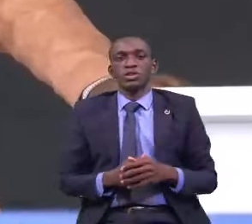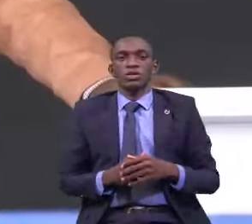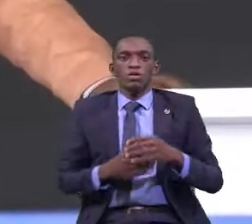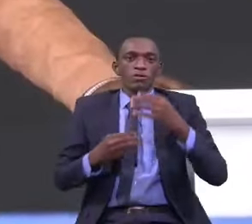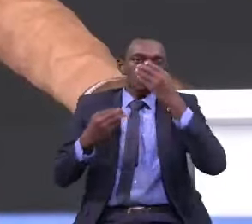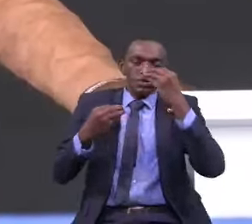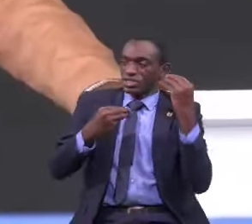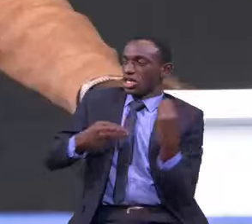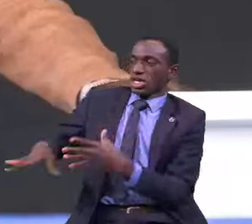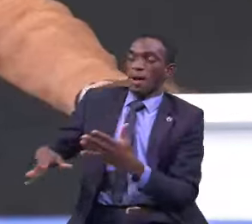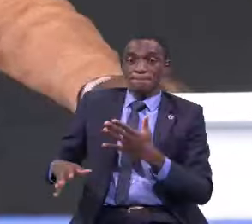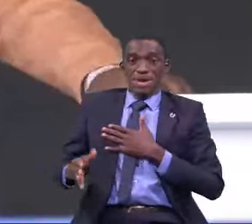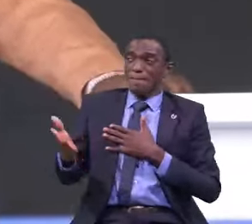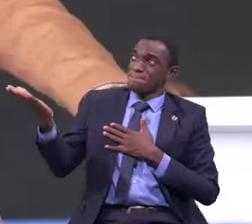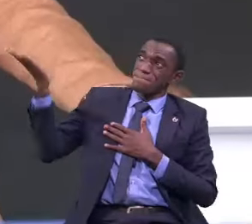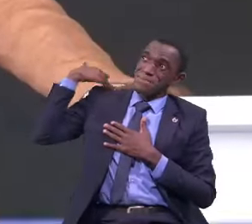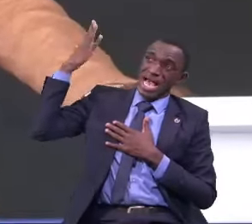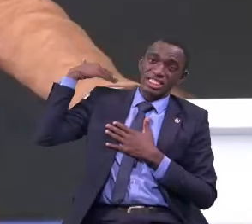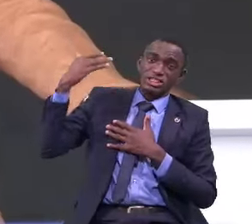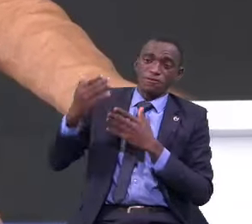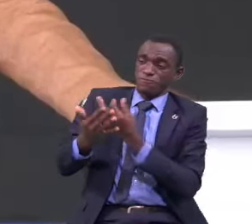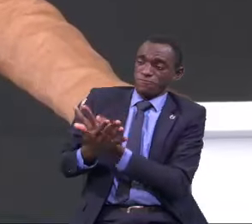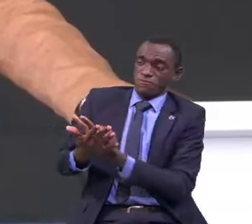Forsaking my past failure, I trust him.